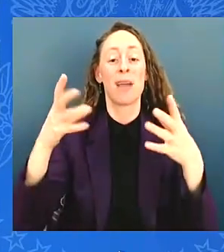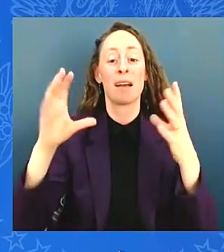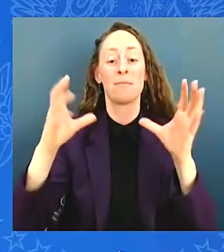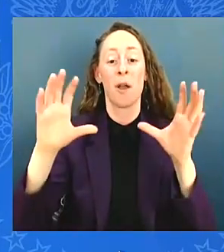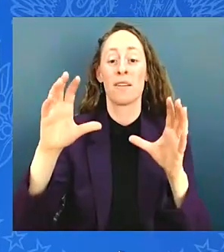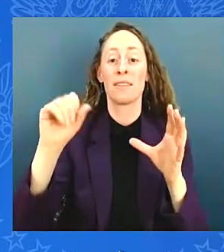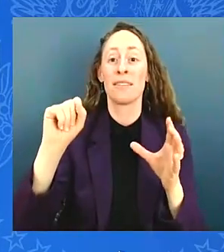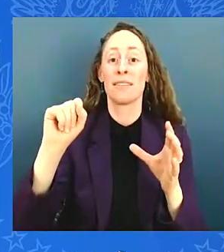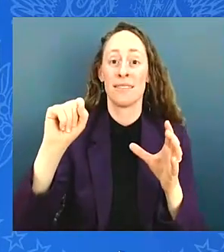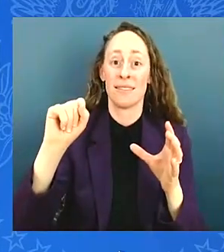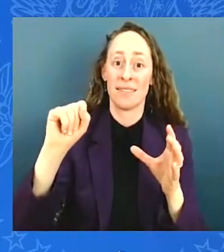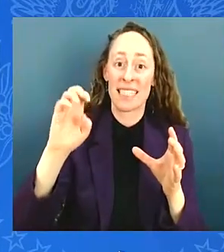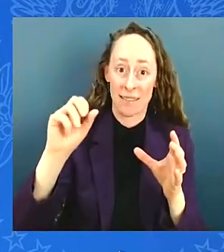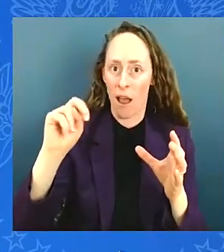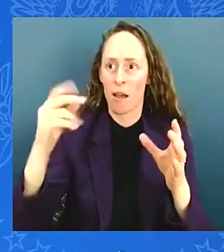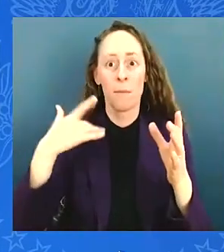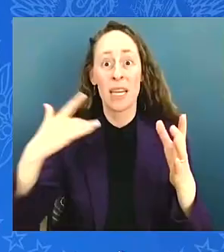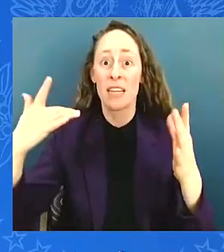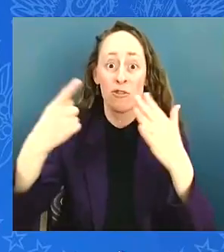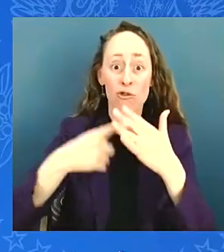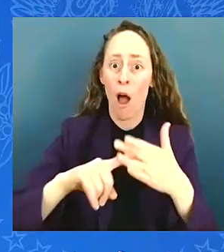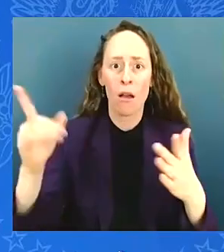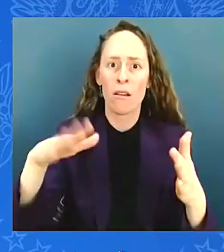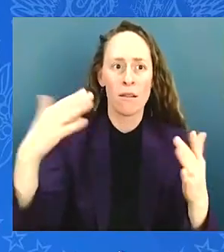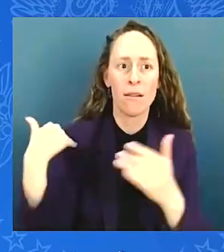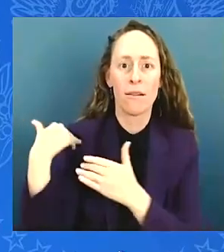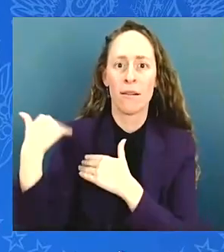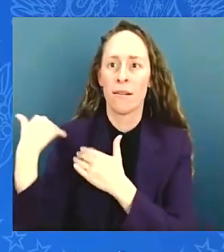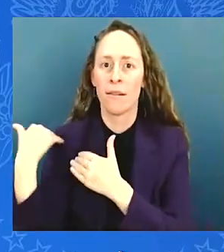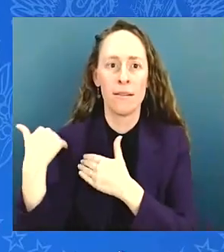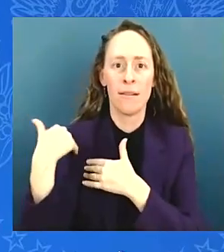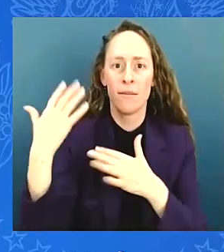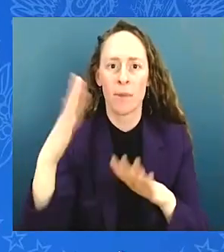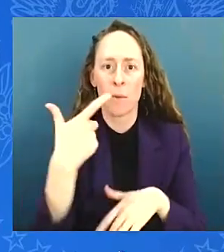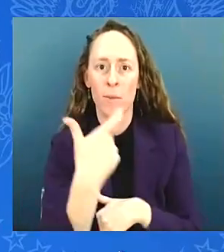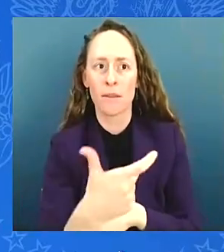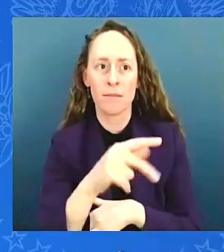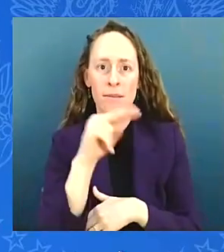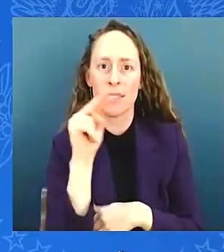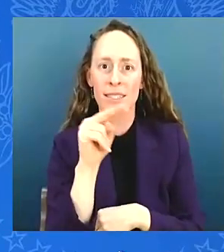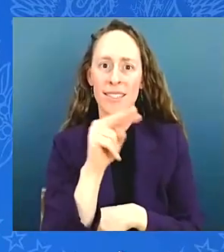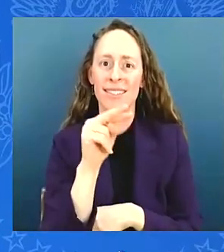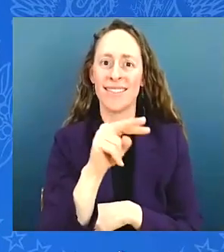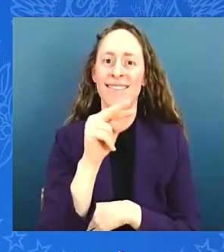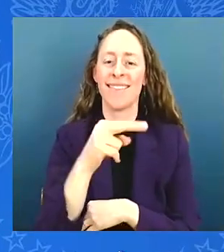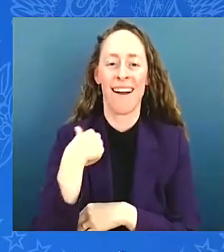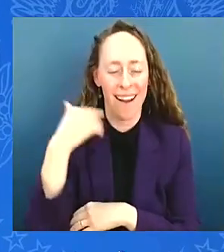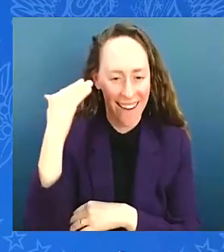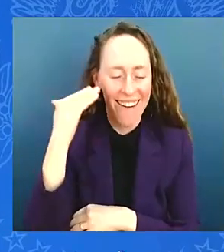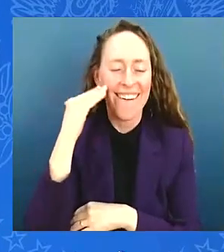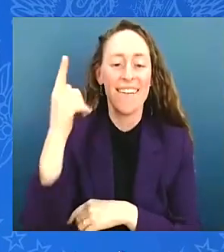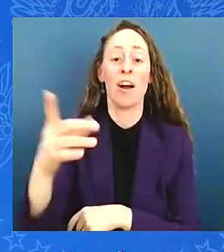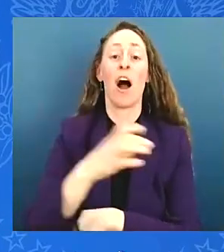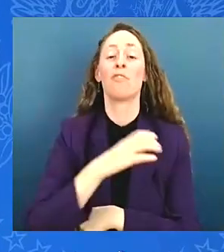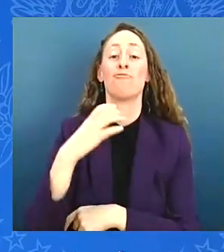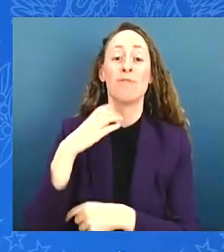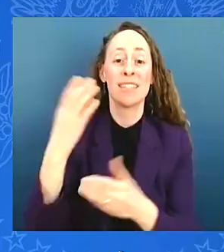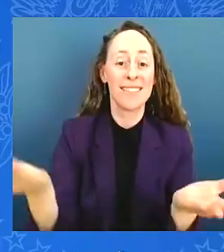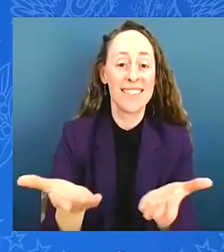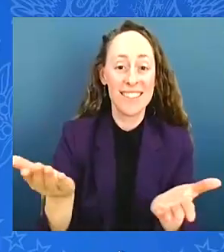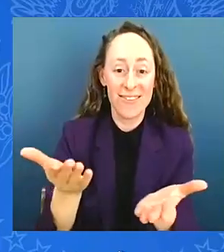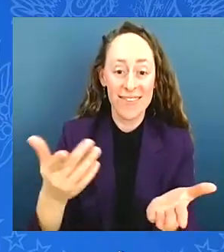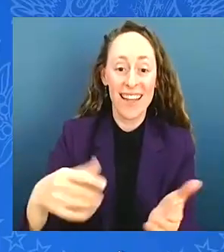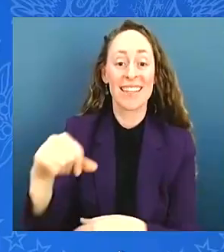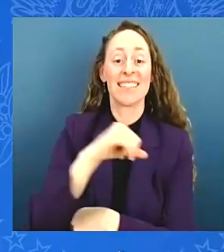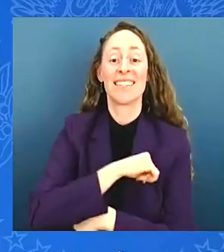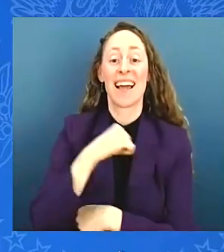also joined by several good friends and members of Congress. Senator Blumenthal is a good friend of my deceased son, Beau, and Senator Murphy. Stand